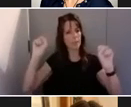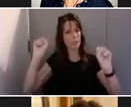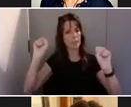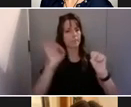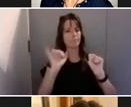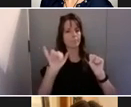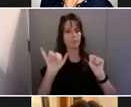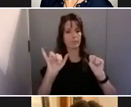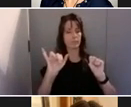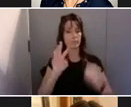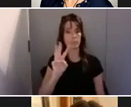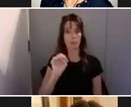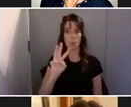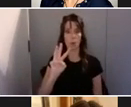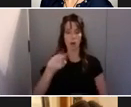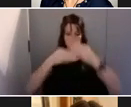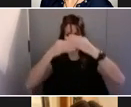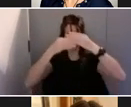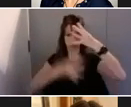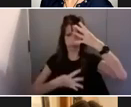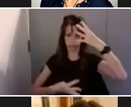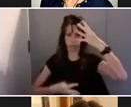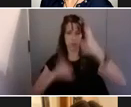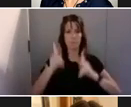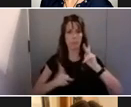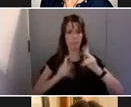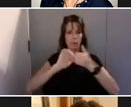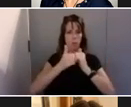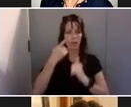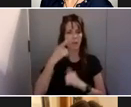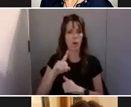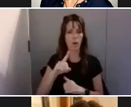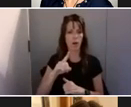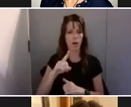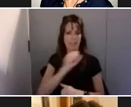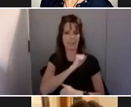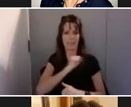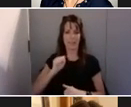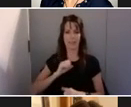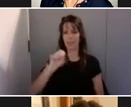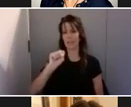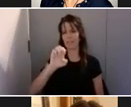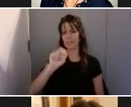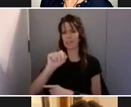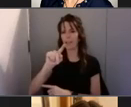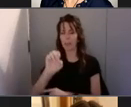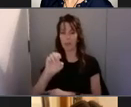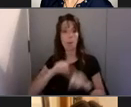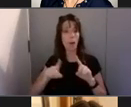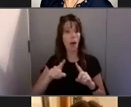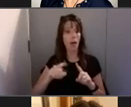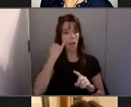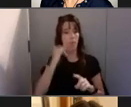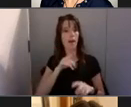But wow, look how many people are running for Senate. But if I look at an